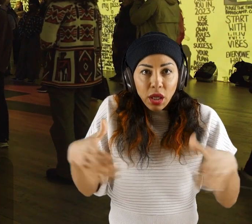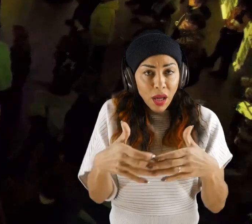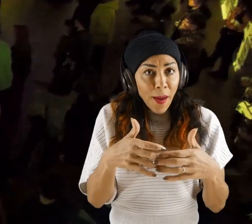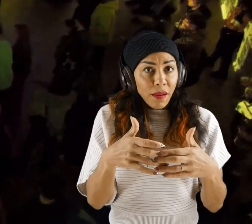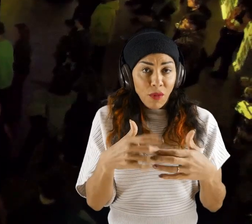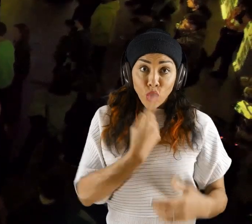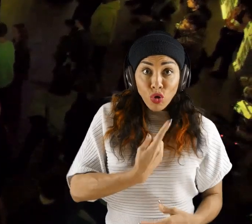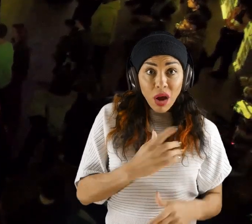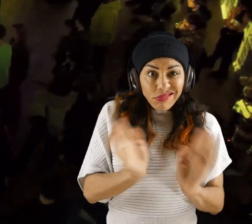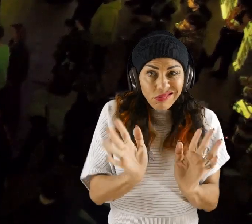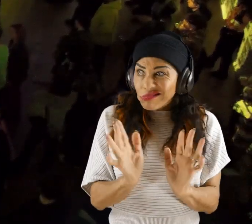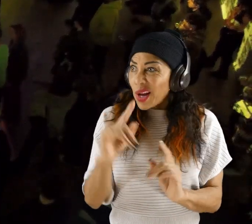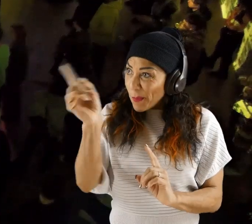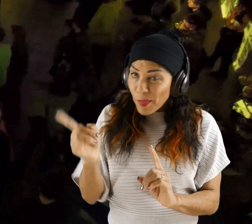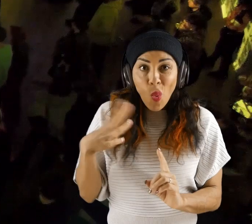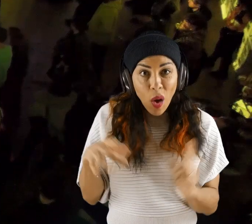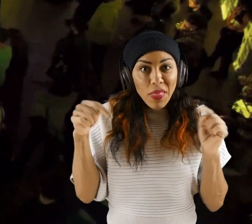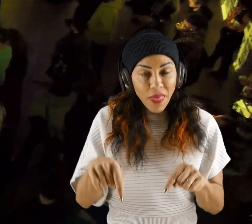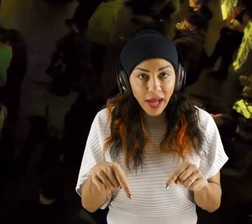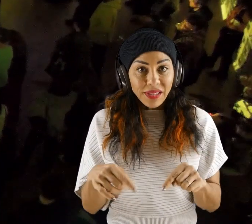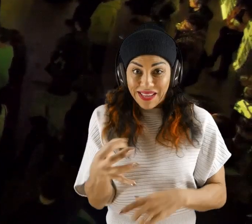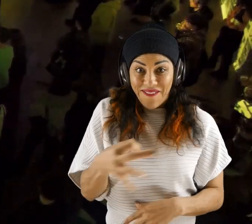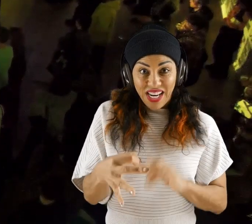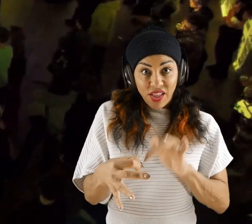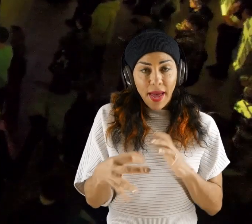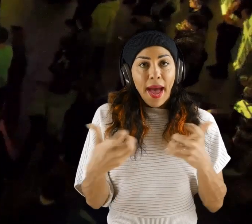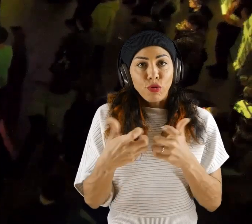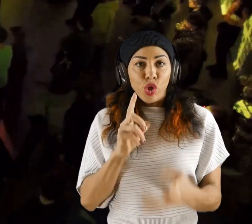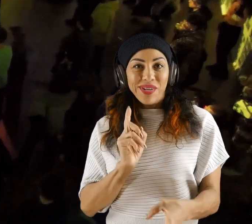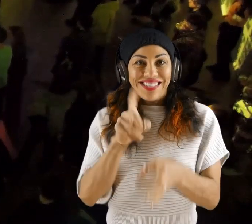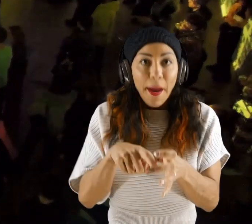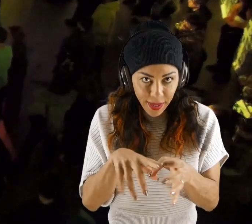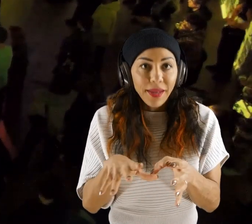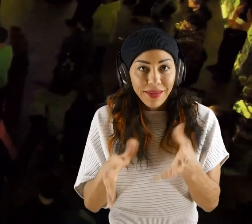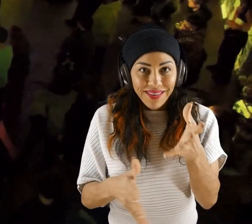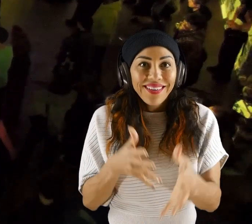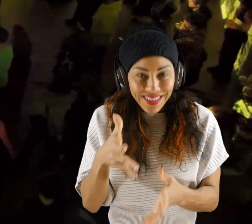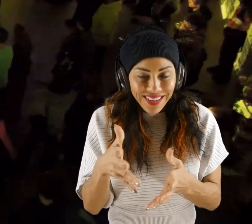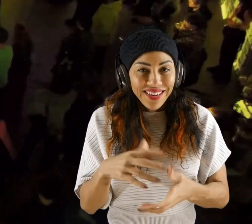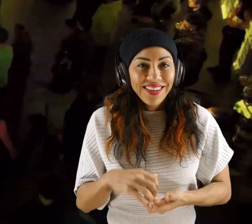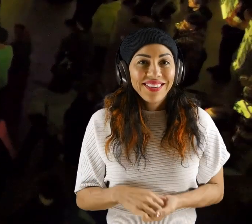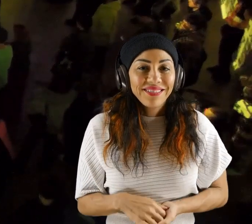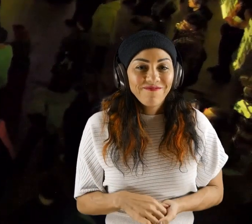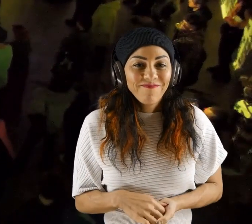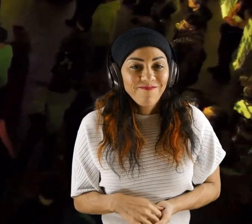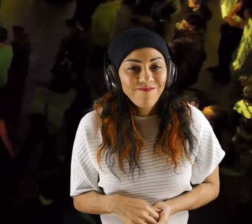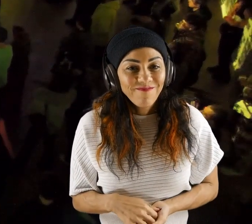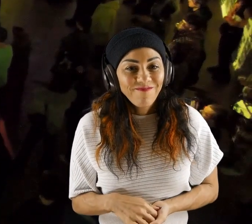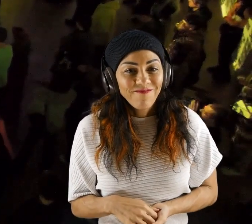here, and it's okay, how do you plug into what is already there? Maybe something that's not obvious is that